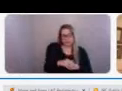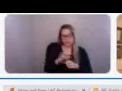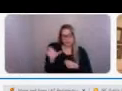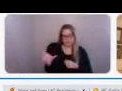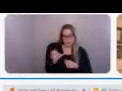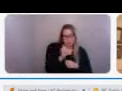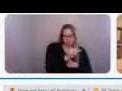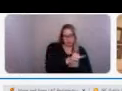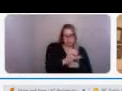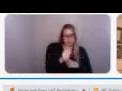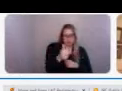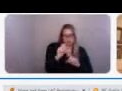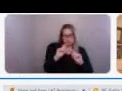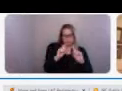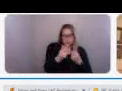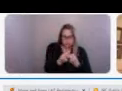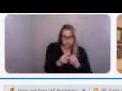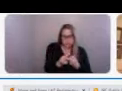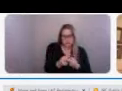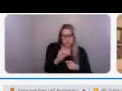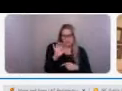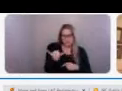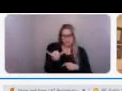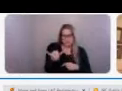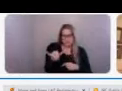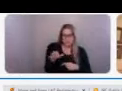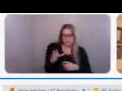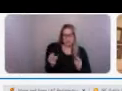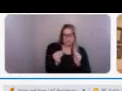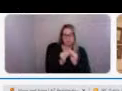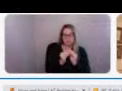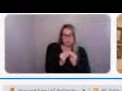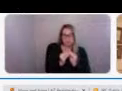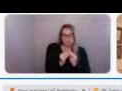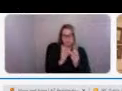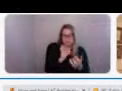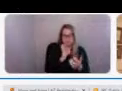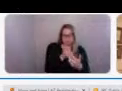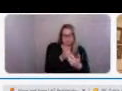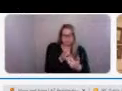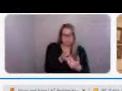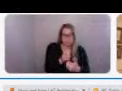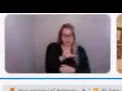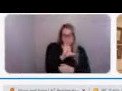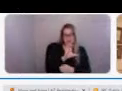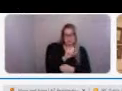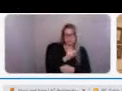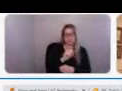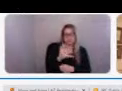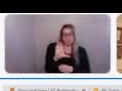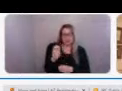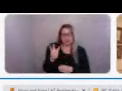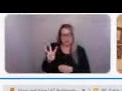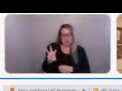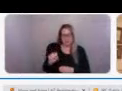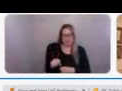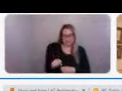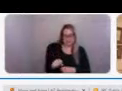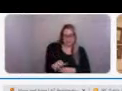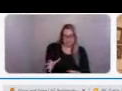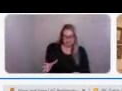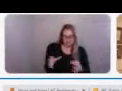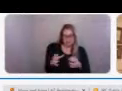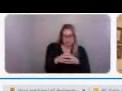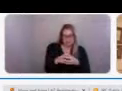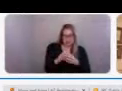another district that is more compatible here in sun city west we are a pretty much contained